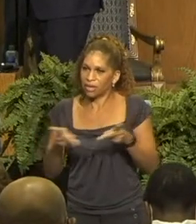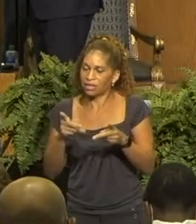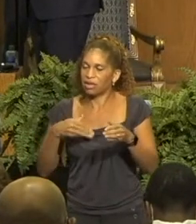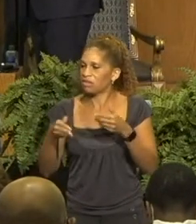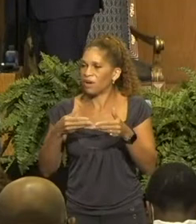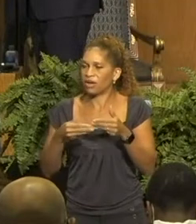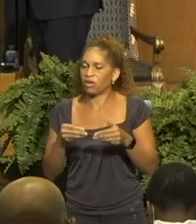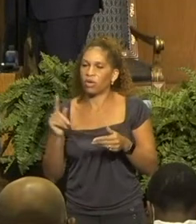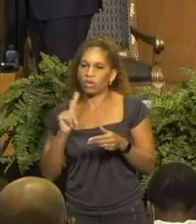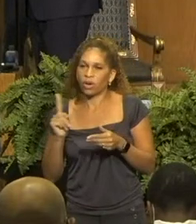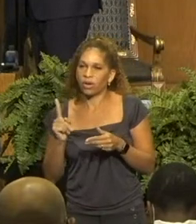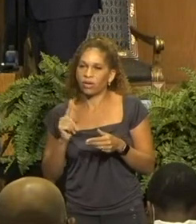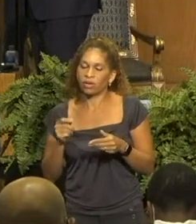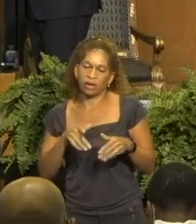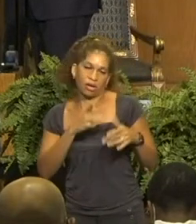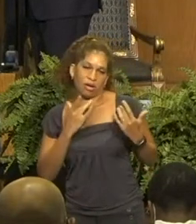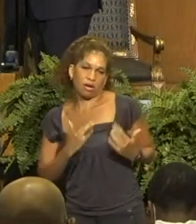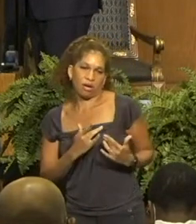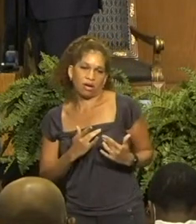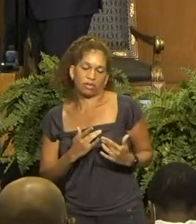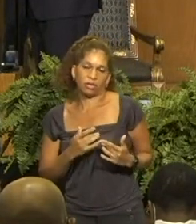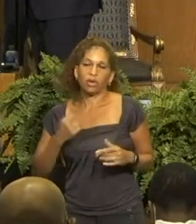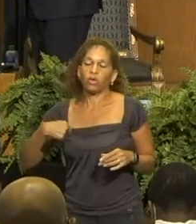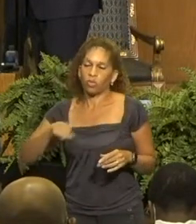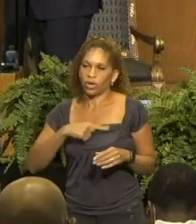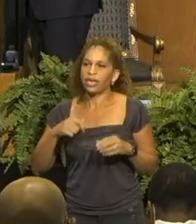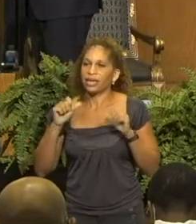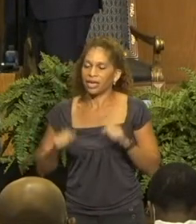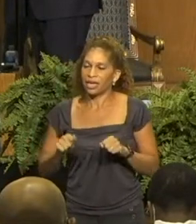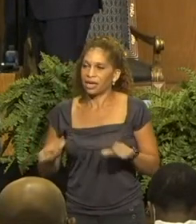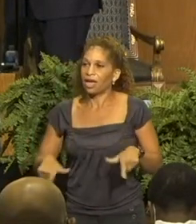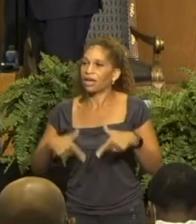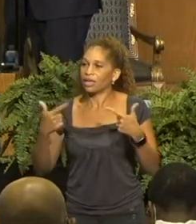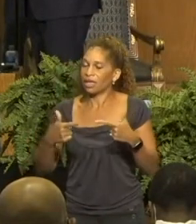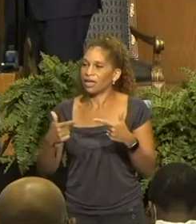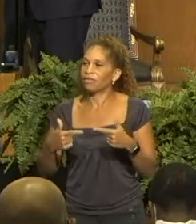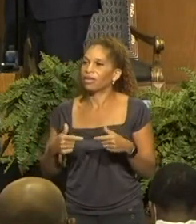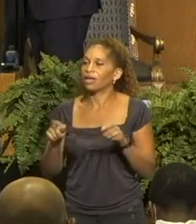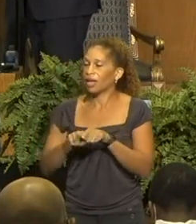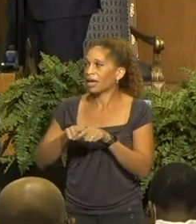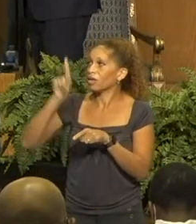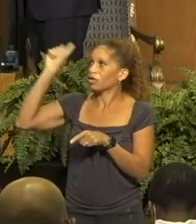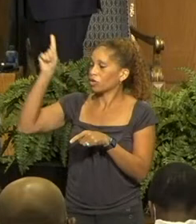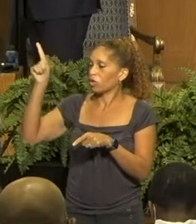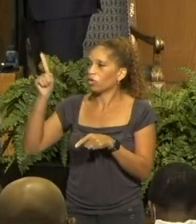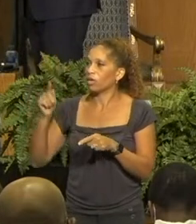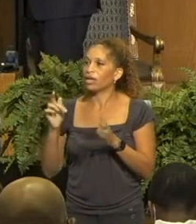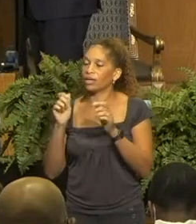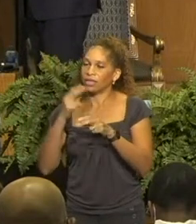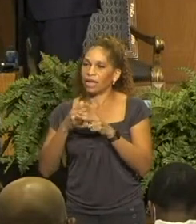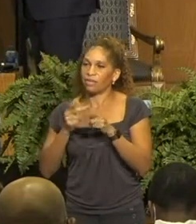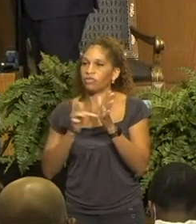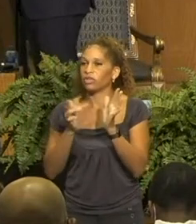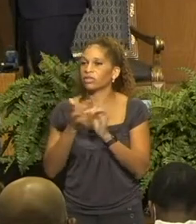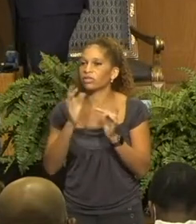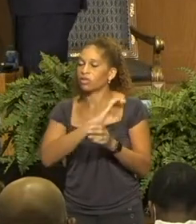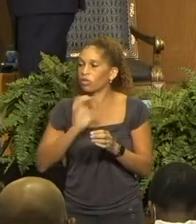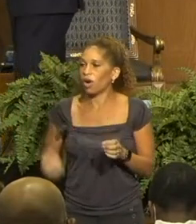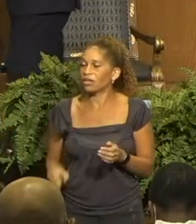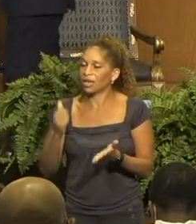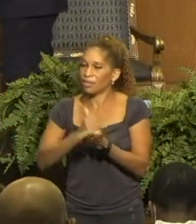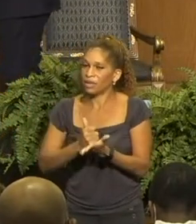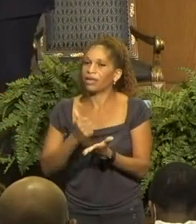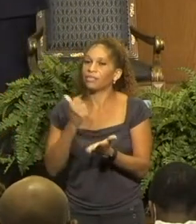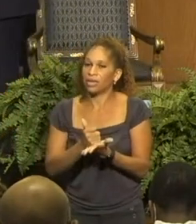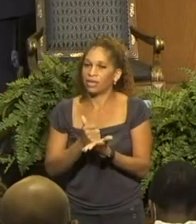your word to penetrate our hearts so we can live more like you. In the name of Jesus Christ, we pray. Amen,